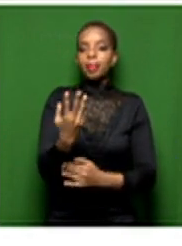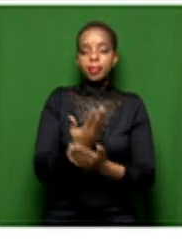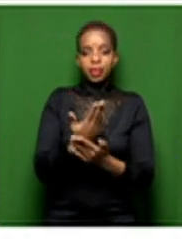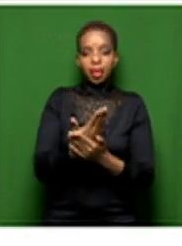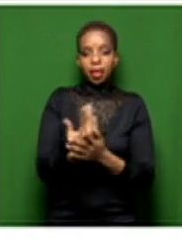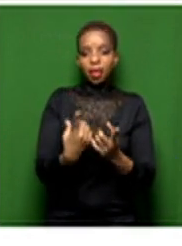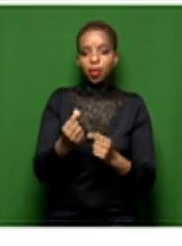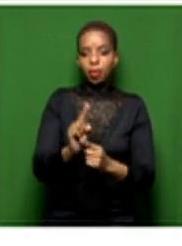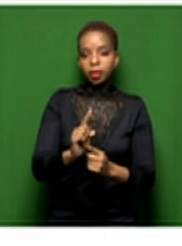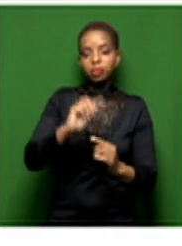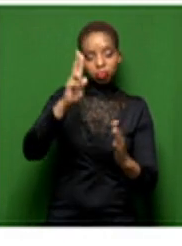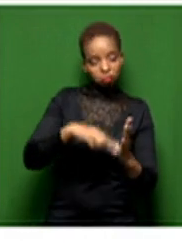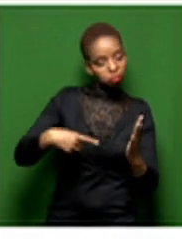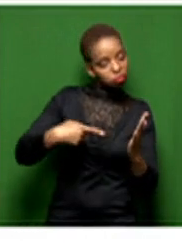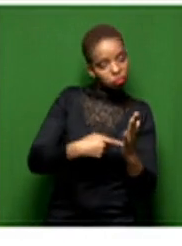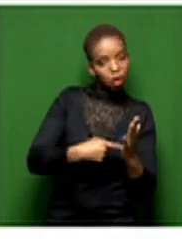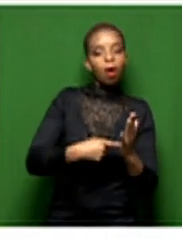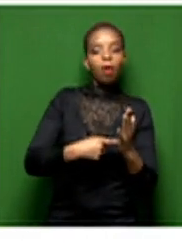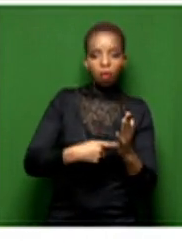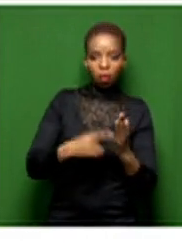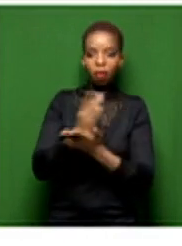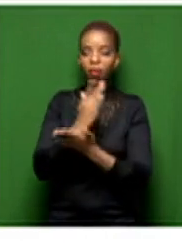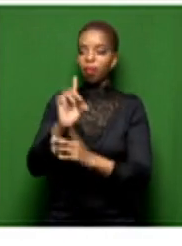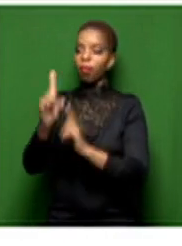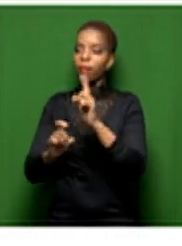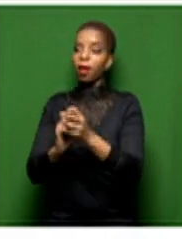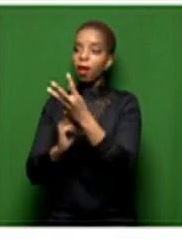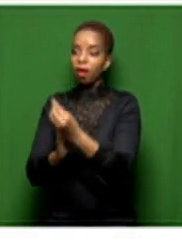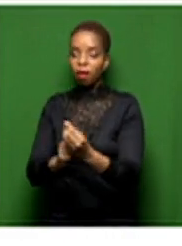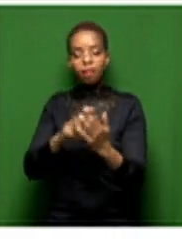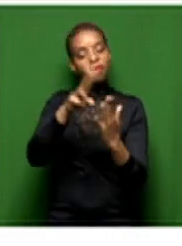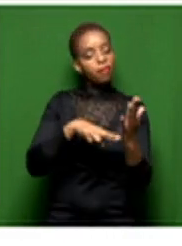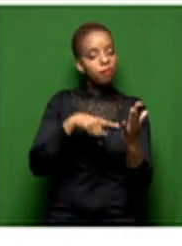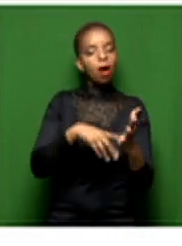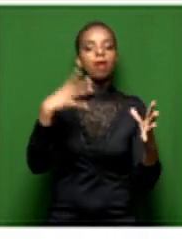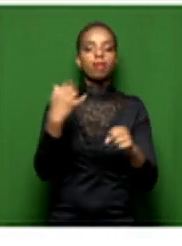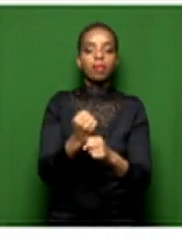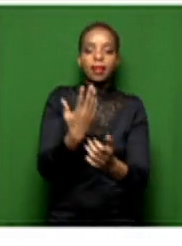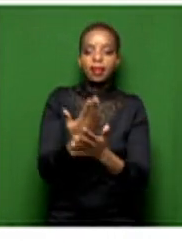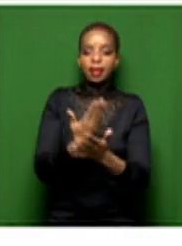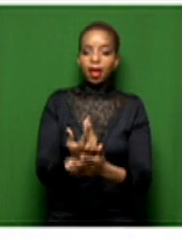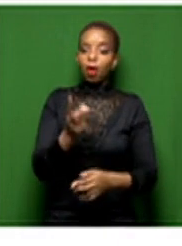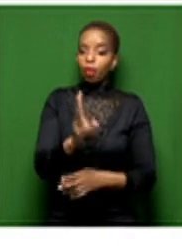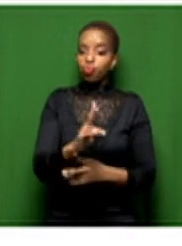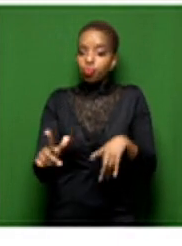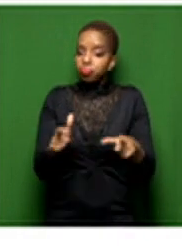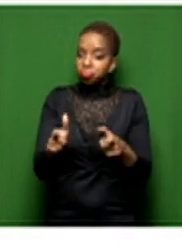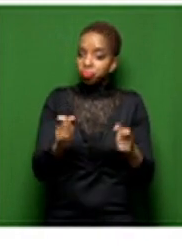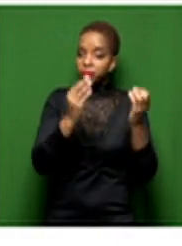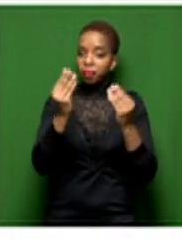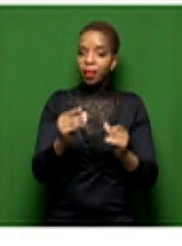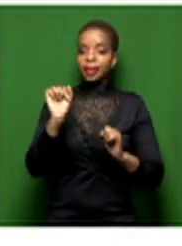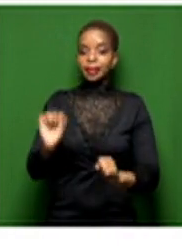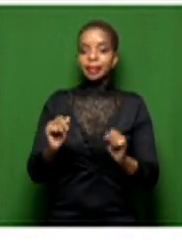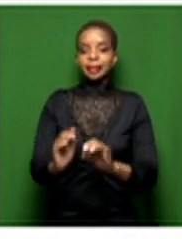this book in terms of how to ask these difficult questions and also how to understand in terms of how to manage your finances, how to ensure